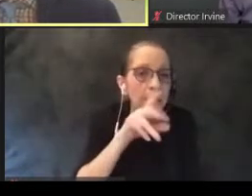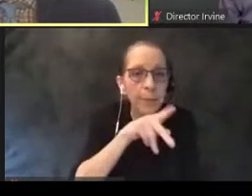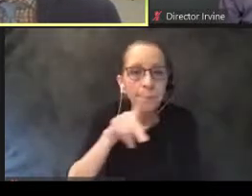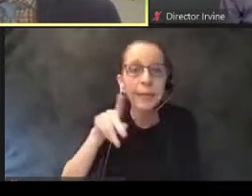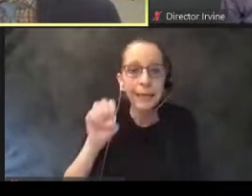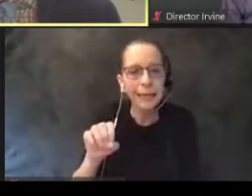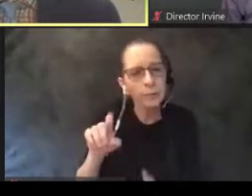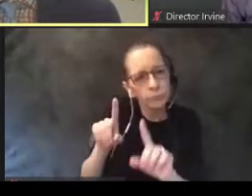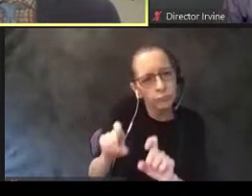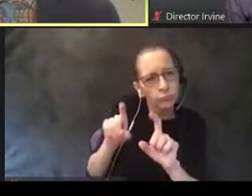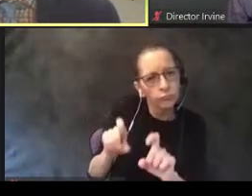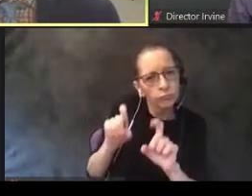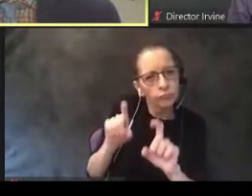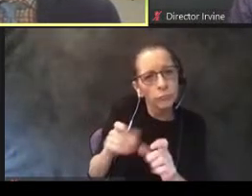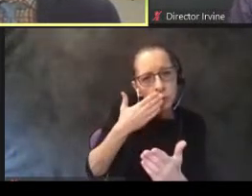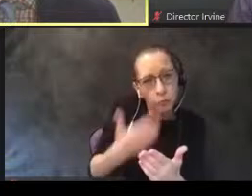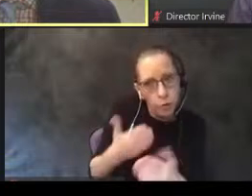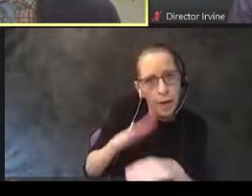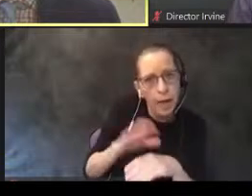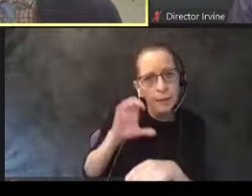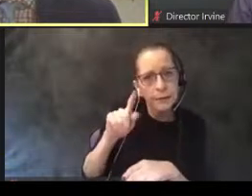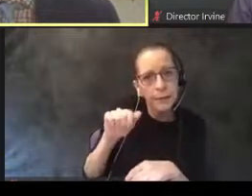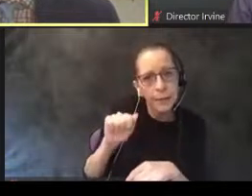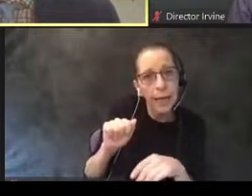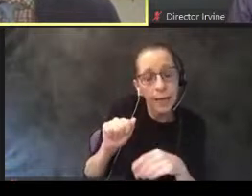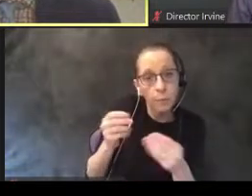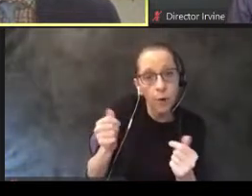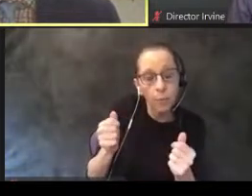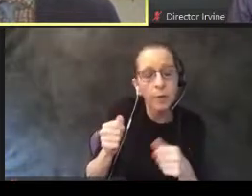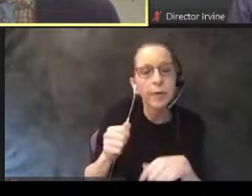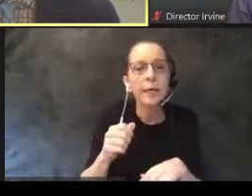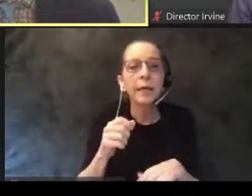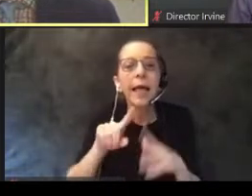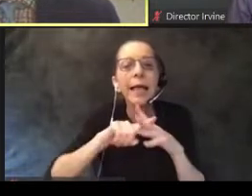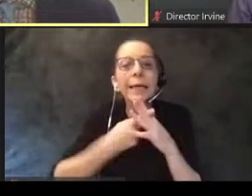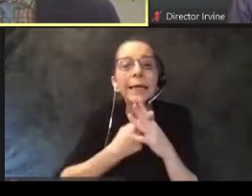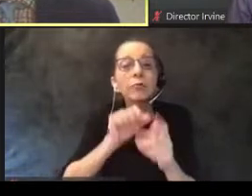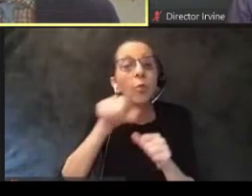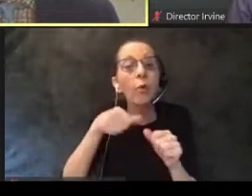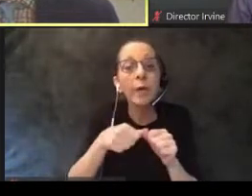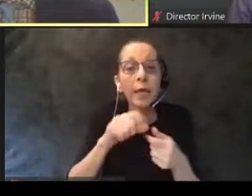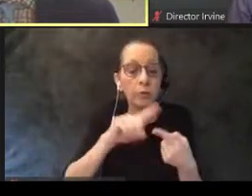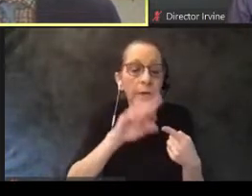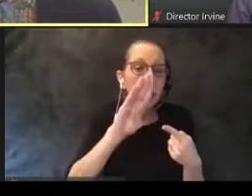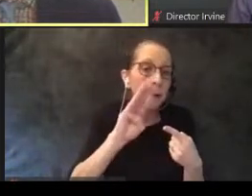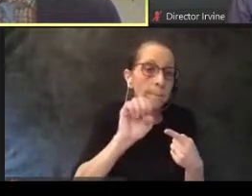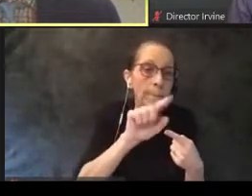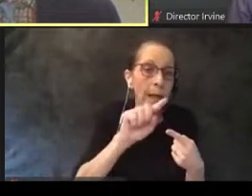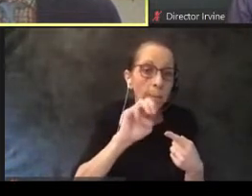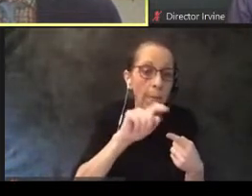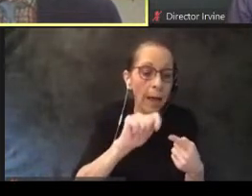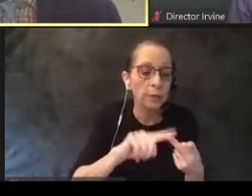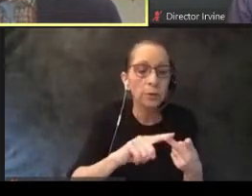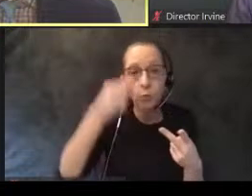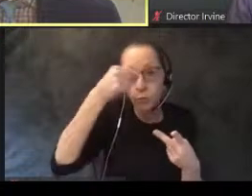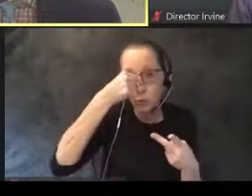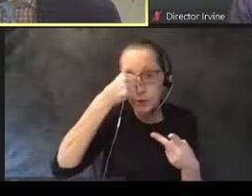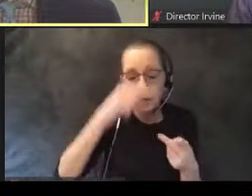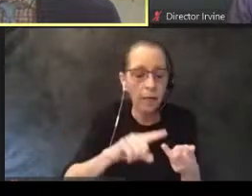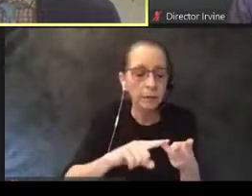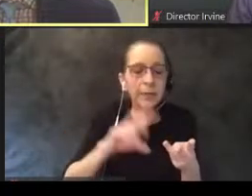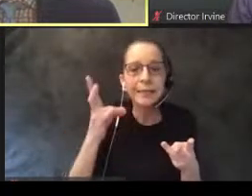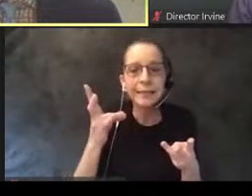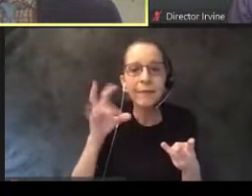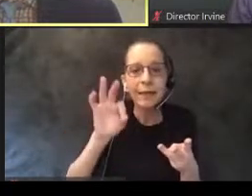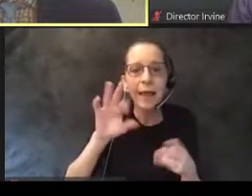test the viability of the machines on CTA property. The initial locations are Belmont, Roosevelt and 79th